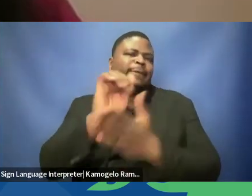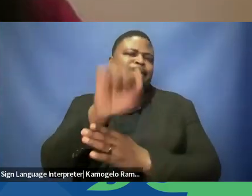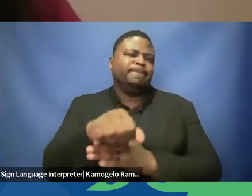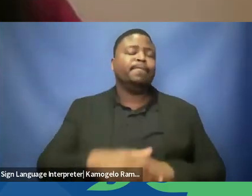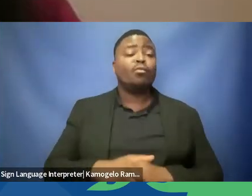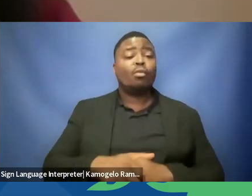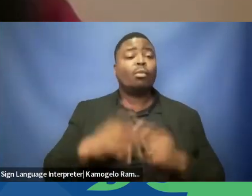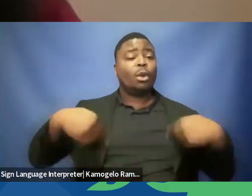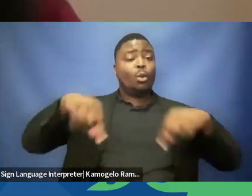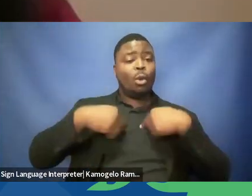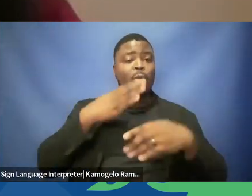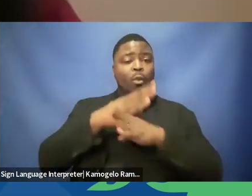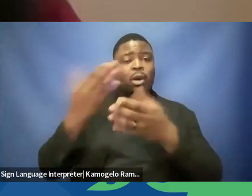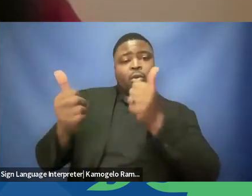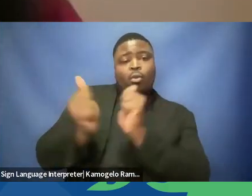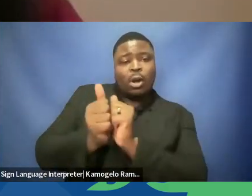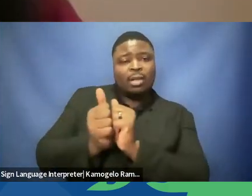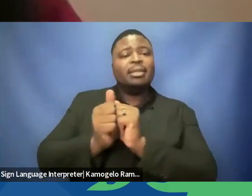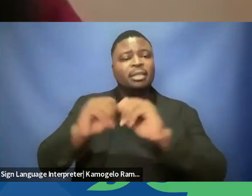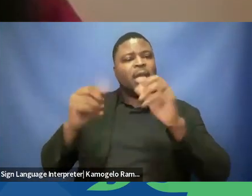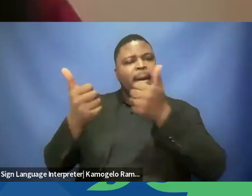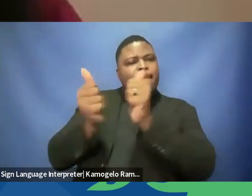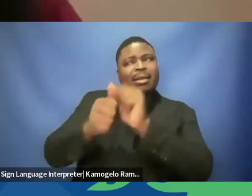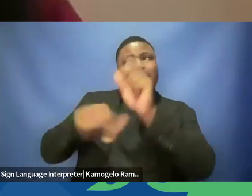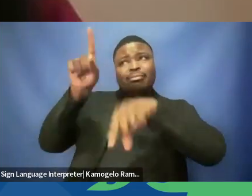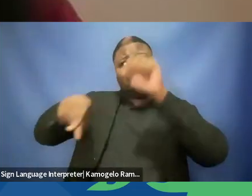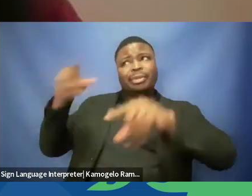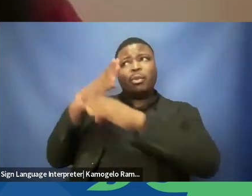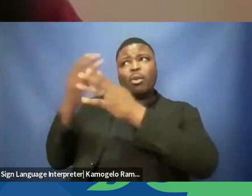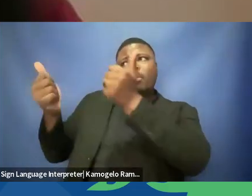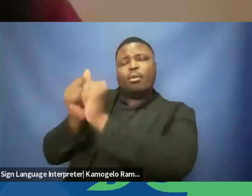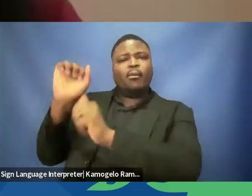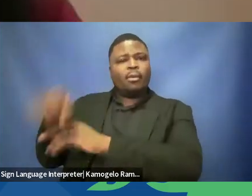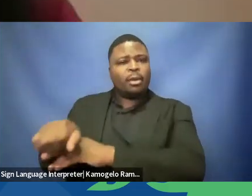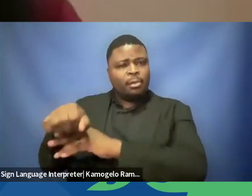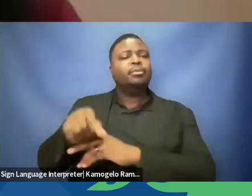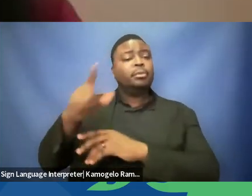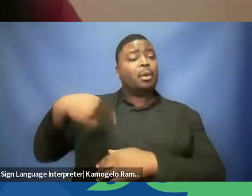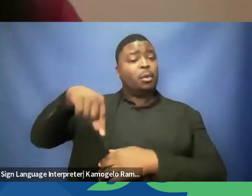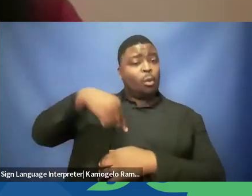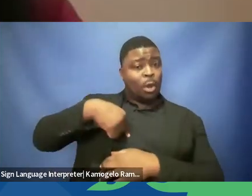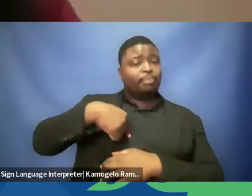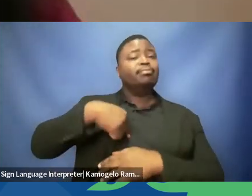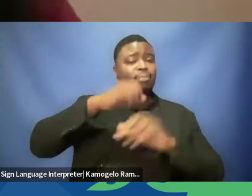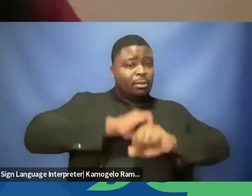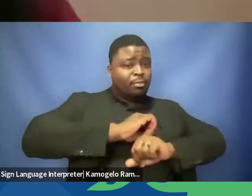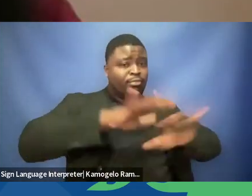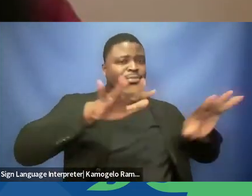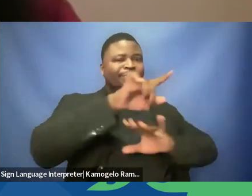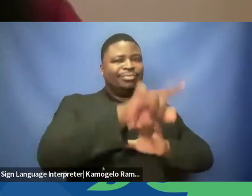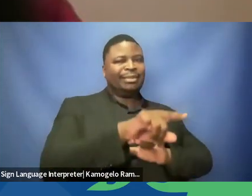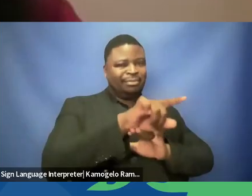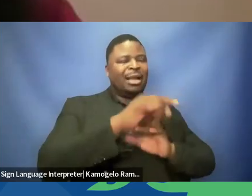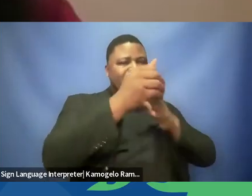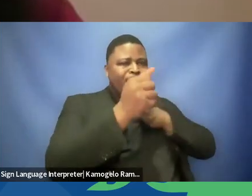partners, including Out Wellbeing, has contributed to the publishing of the South African Harm Reduction